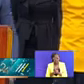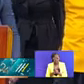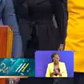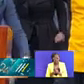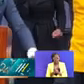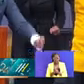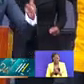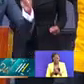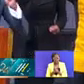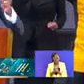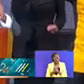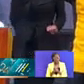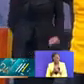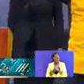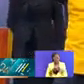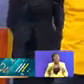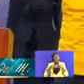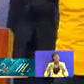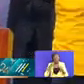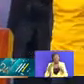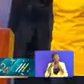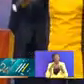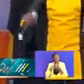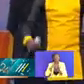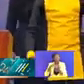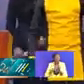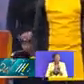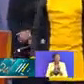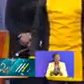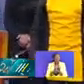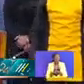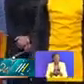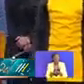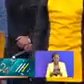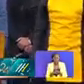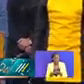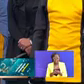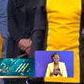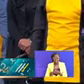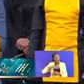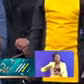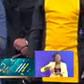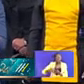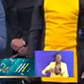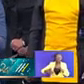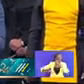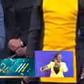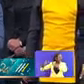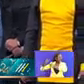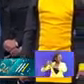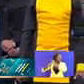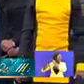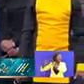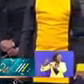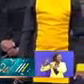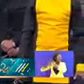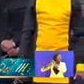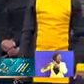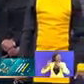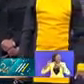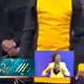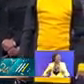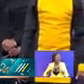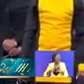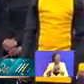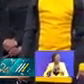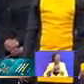pass allow me to say this because we have to be sensitive every generation cannot